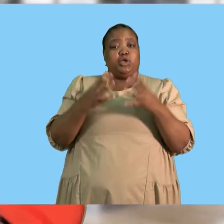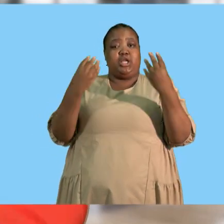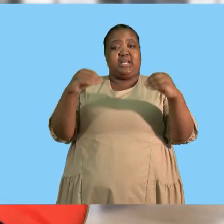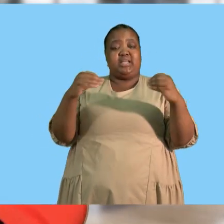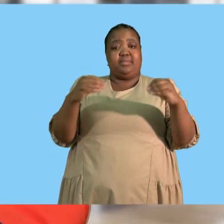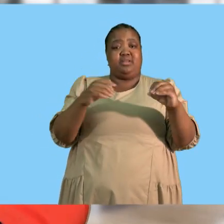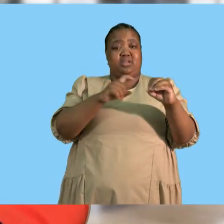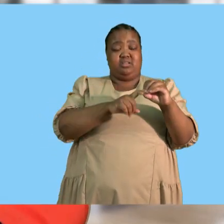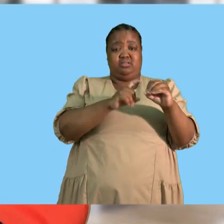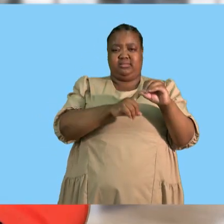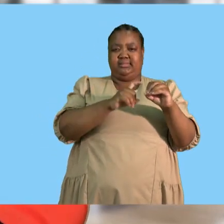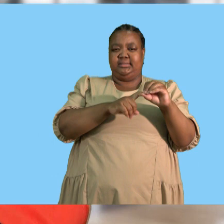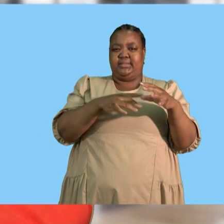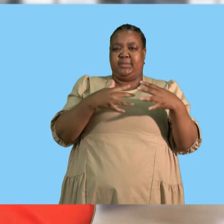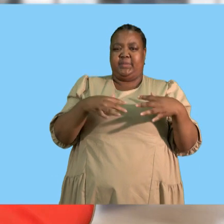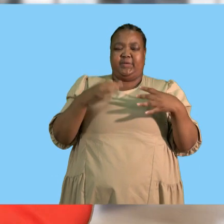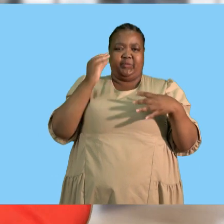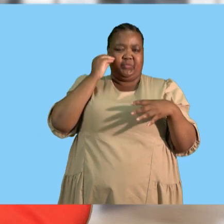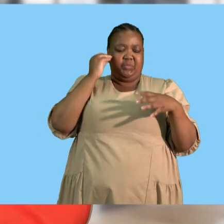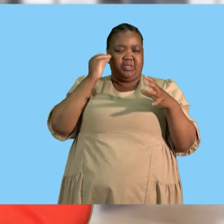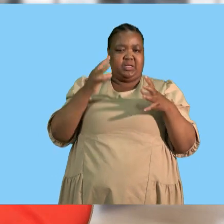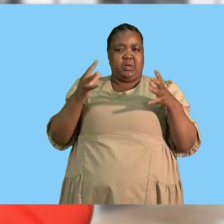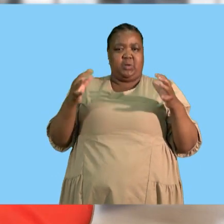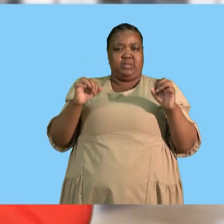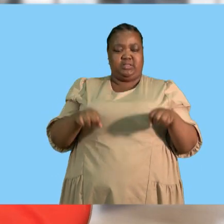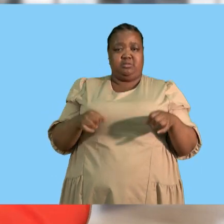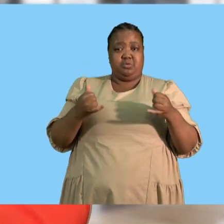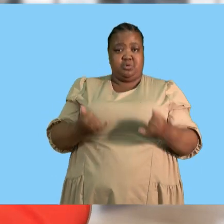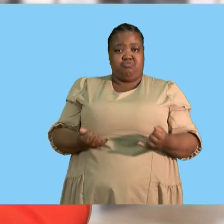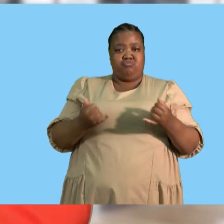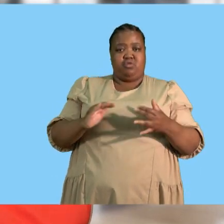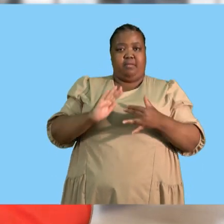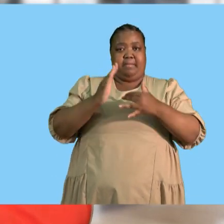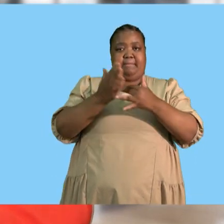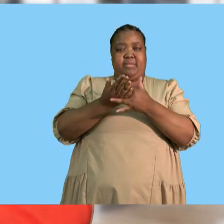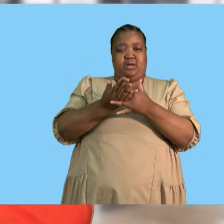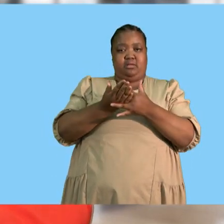that entrepreneurial qualities is a lot to take in. So I am going to give